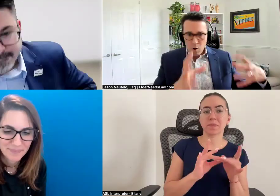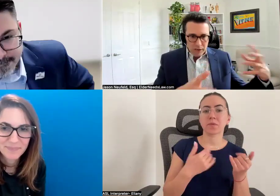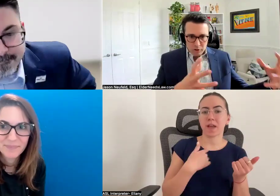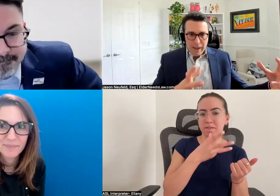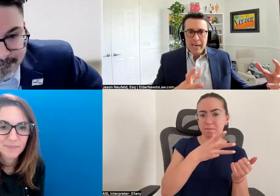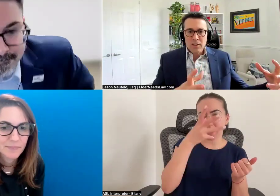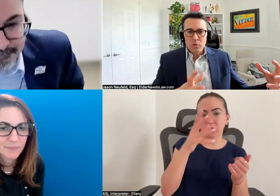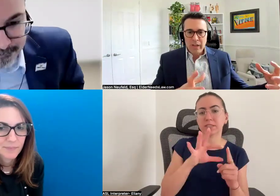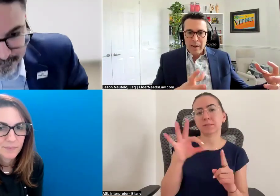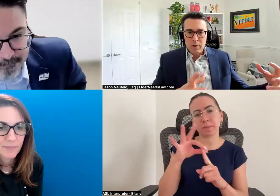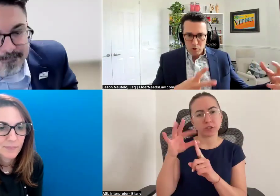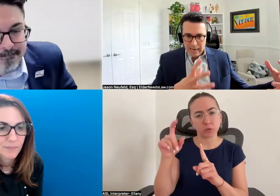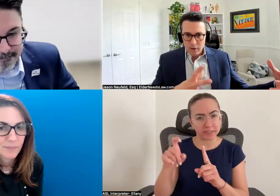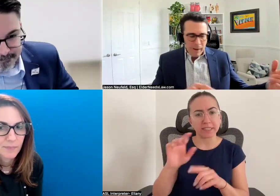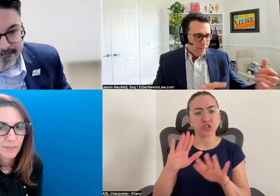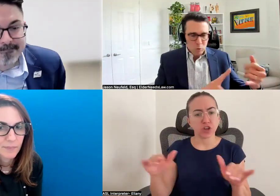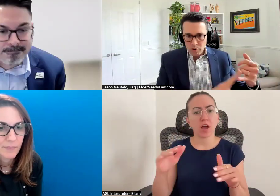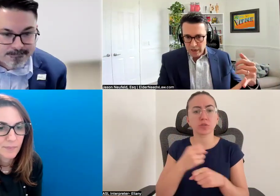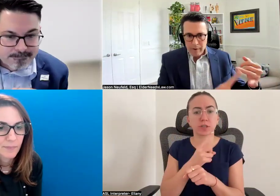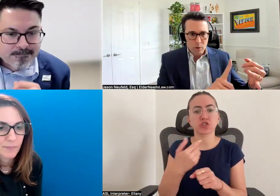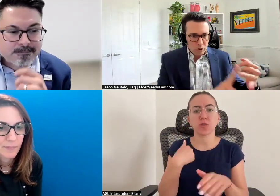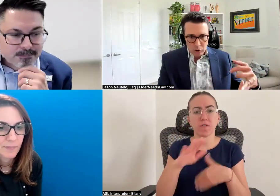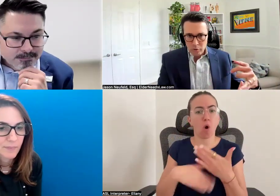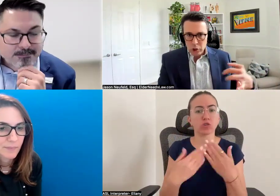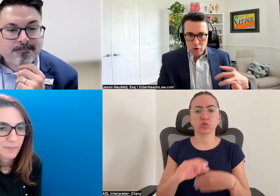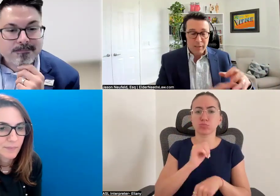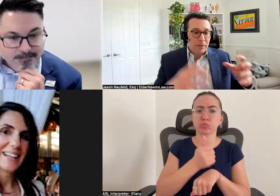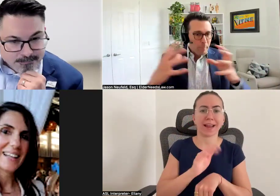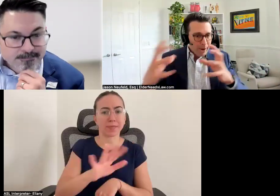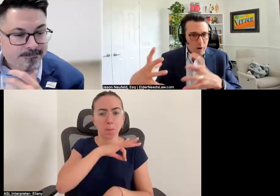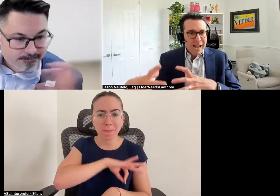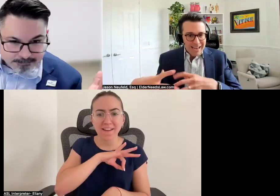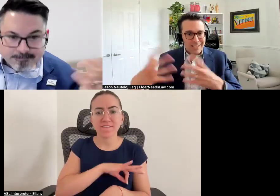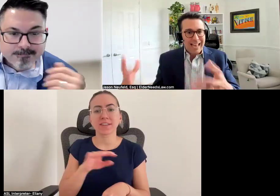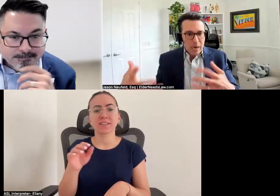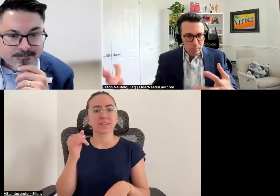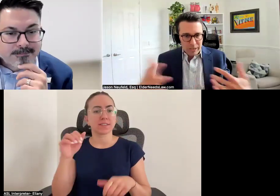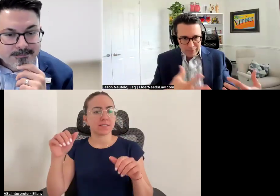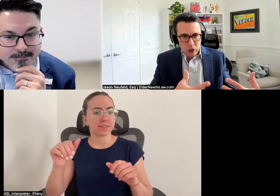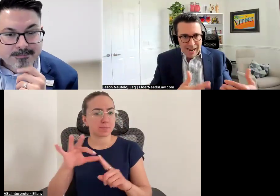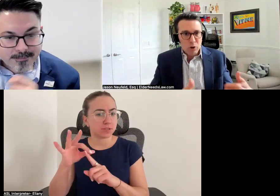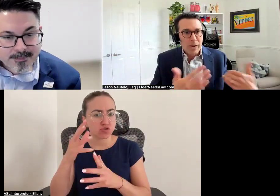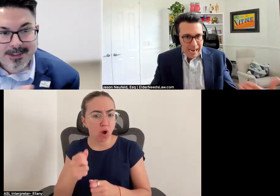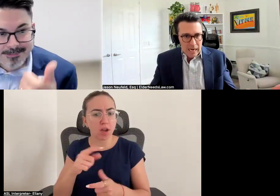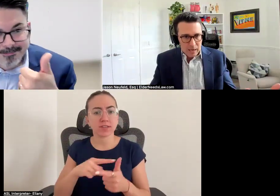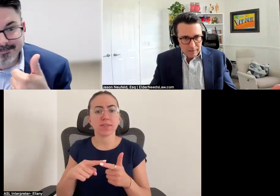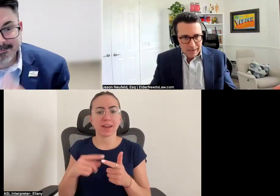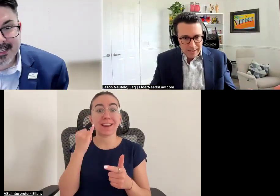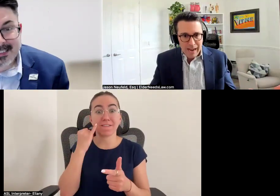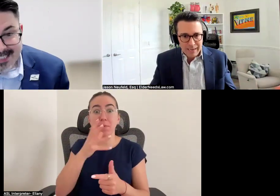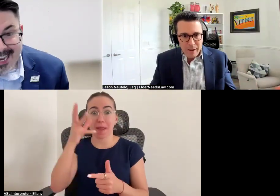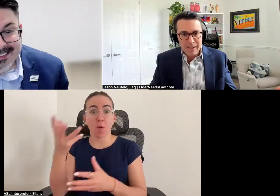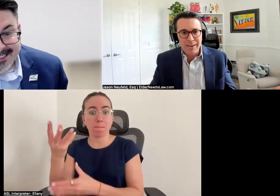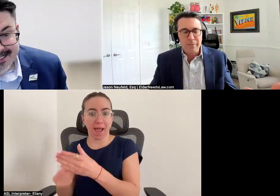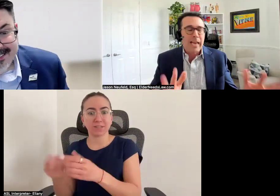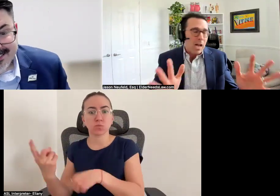and we have all these mechanisms set up to protect their benefits, whether it's able, special needs trust, but the parent passes. How do we protect the child who is